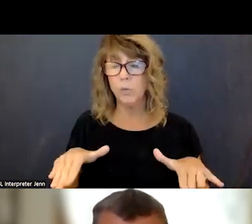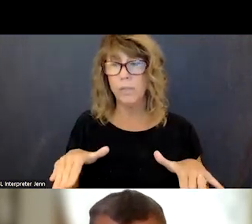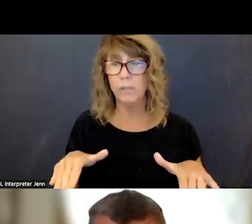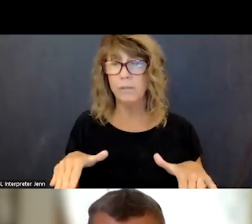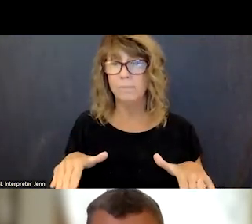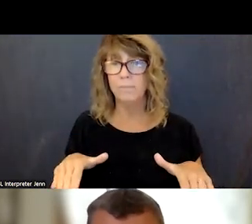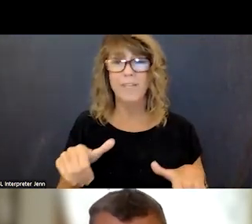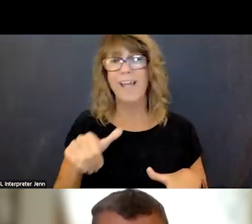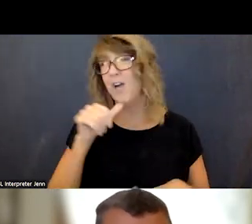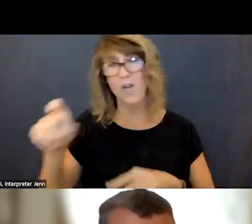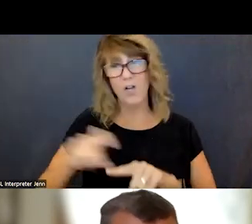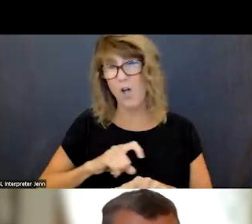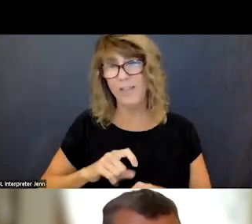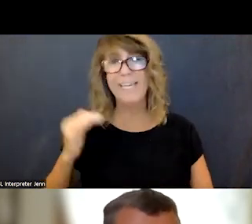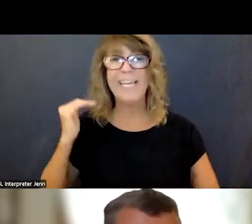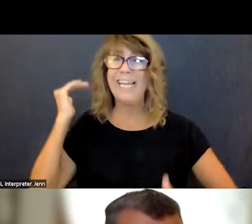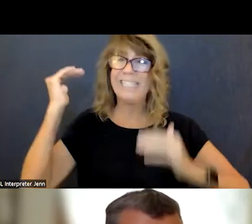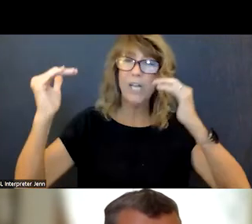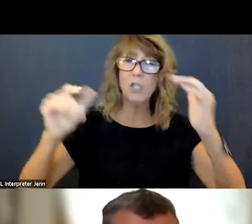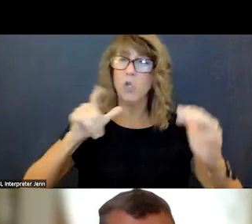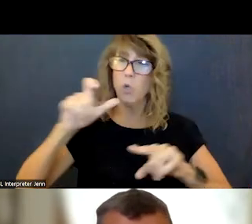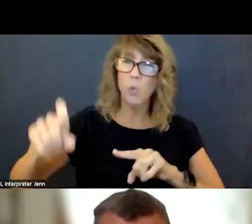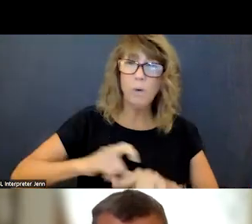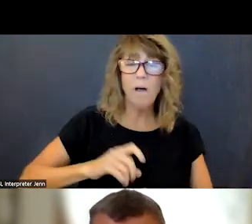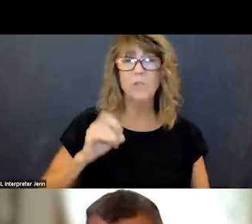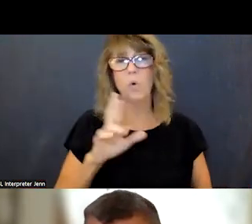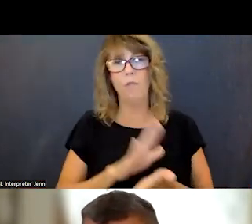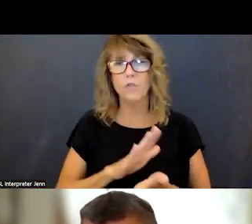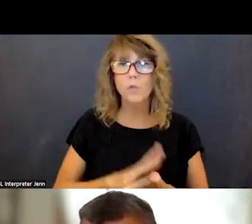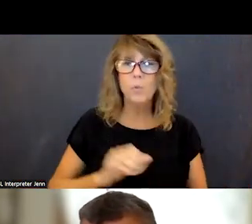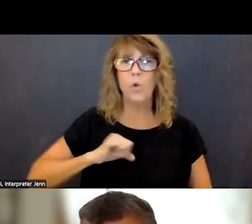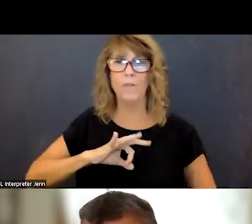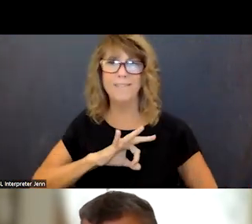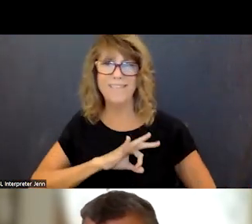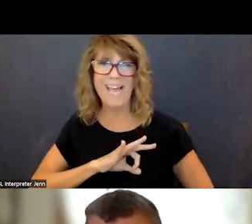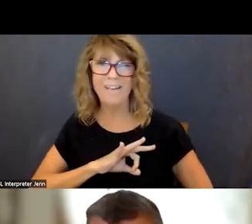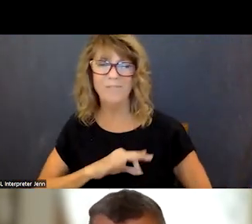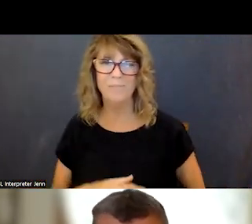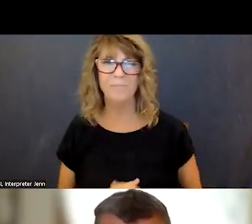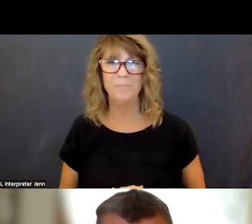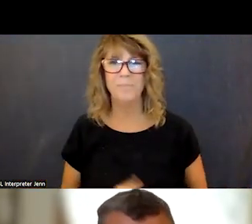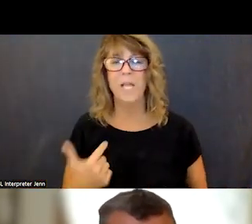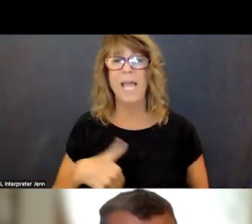not calling. It's an adult, most commonly school and staff, and that we are purchasing the face-to-face